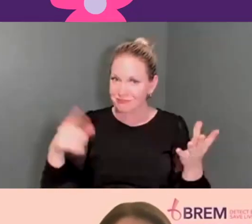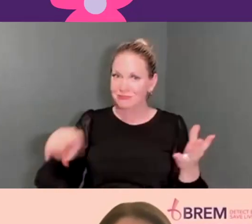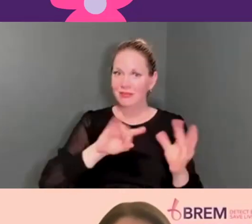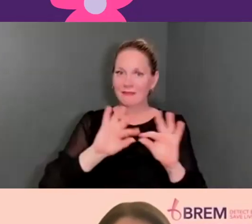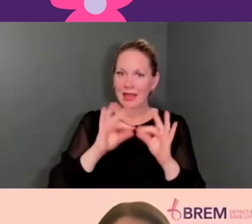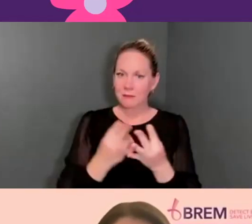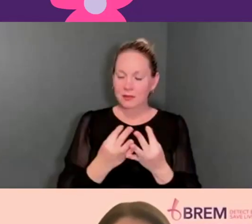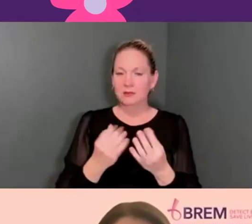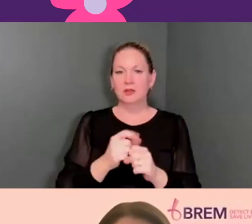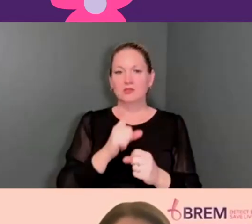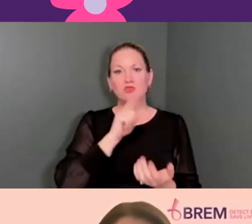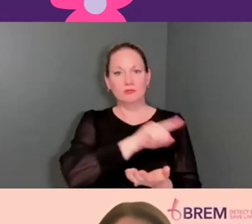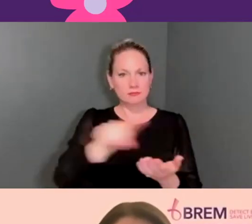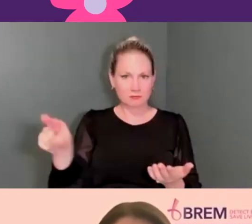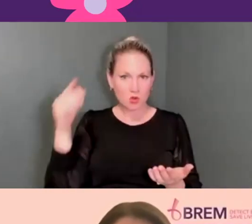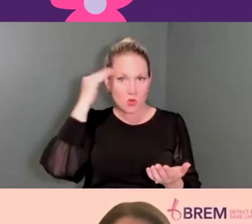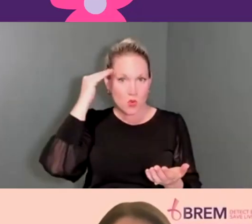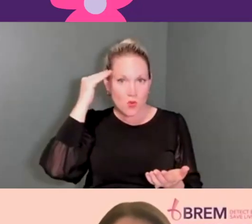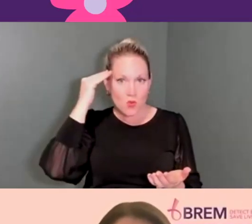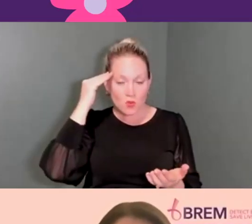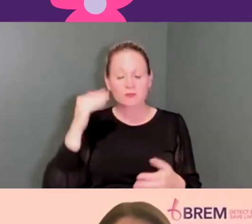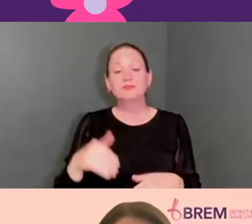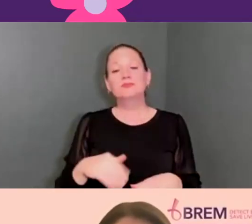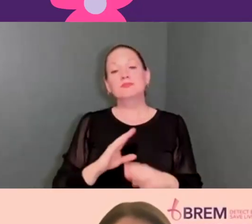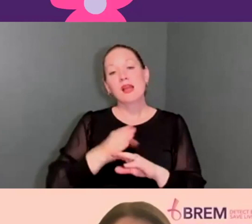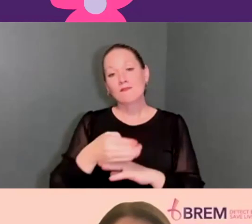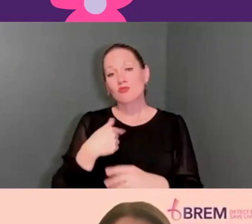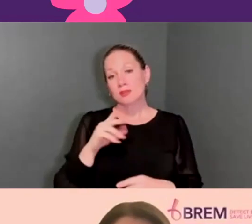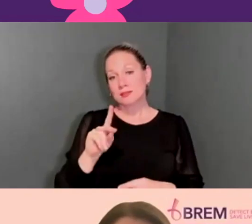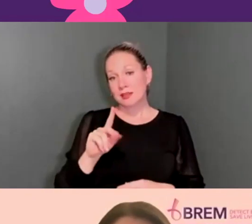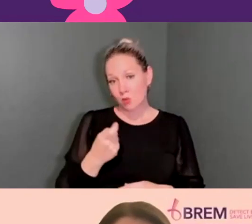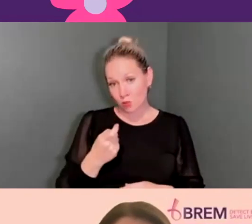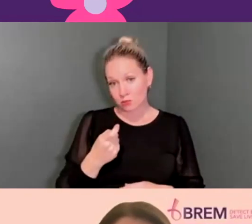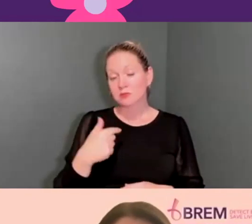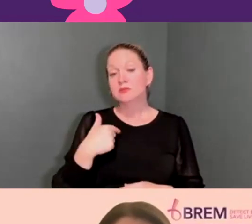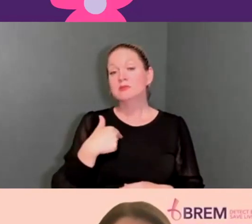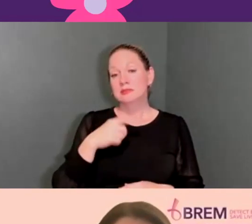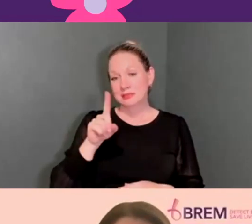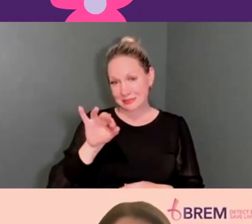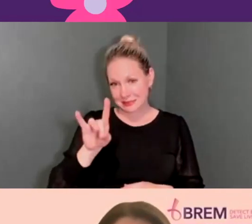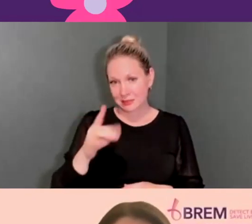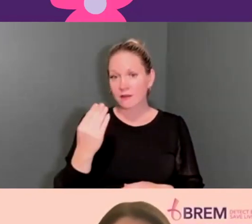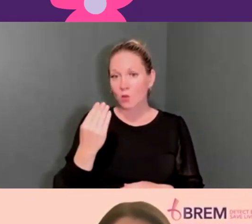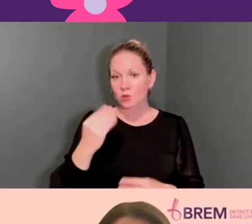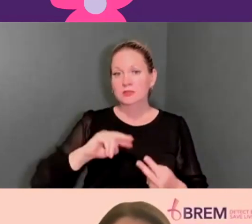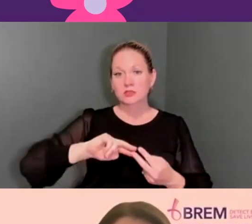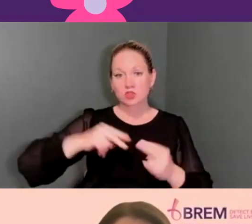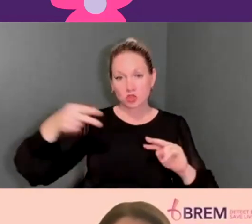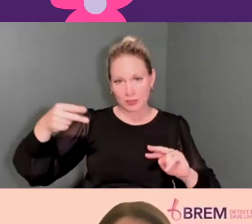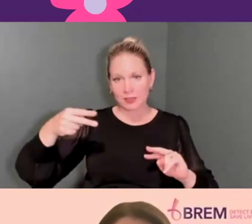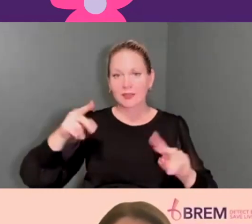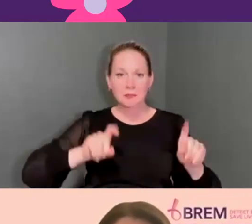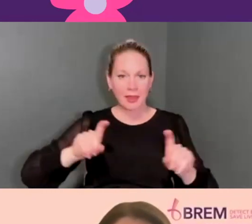so that all of our relatives are aware. And once I was diagnosed, I did do a 14 gene